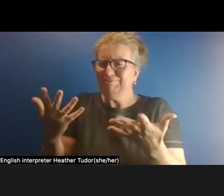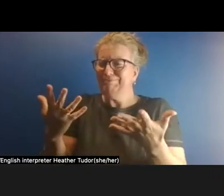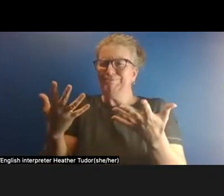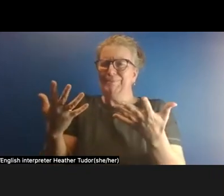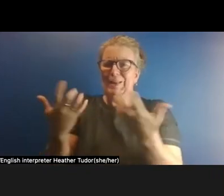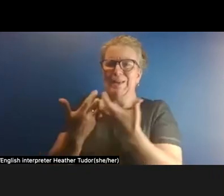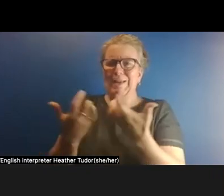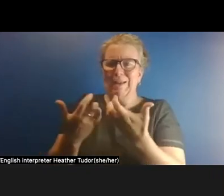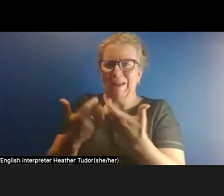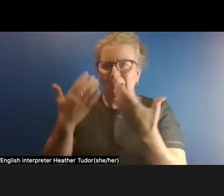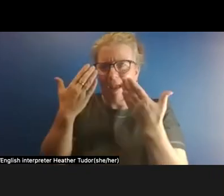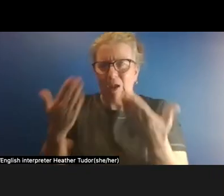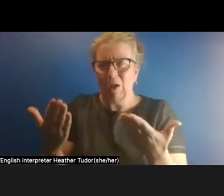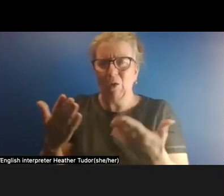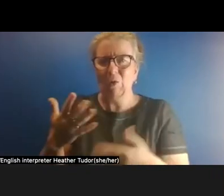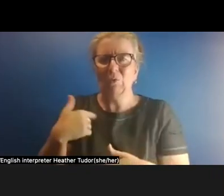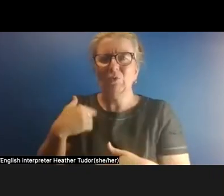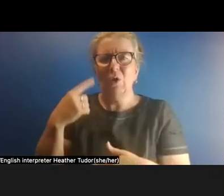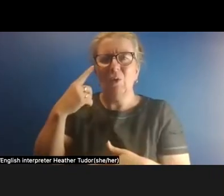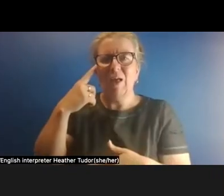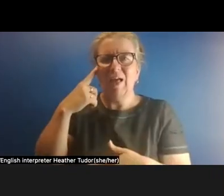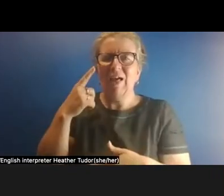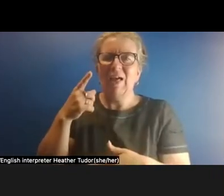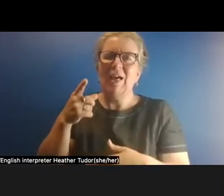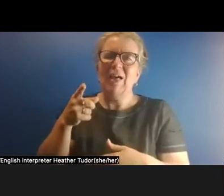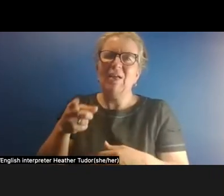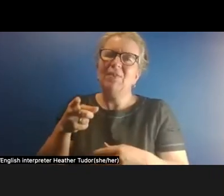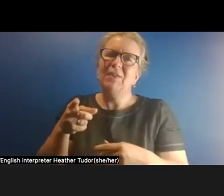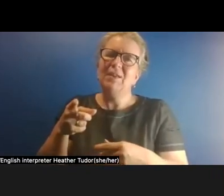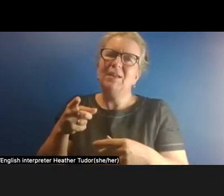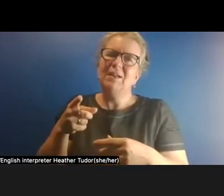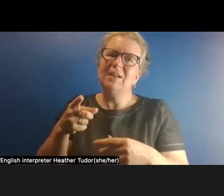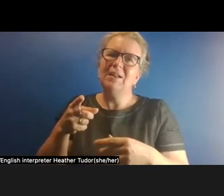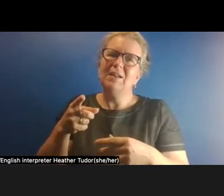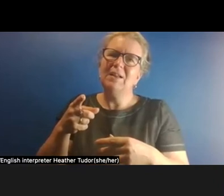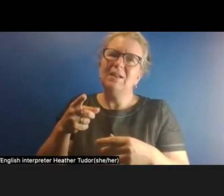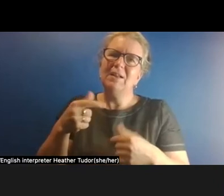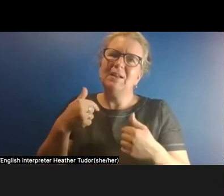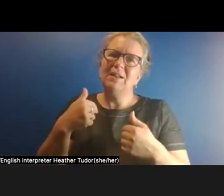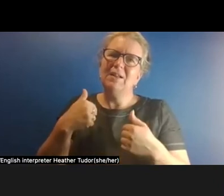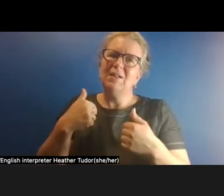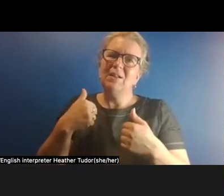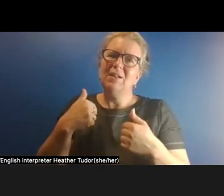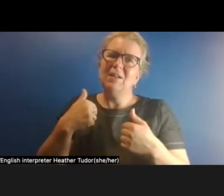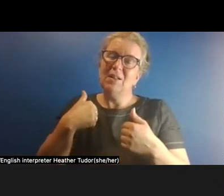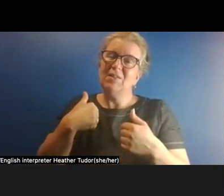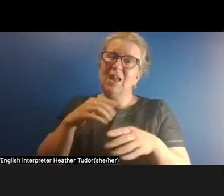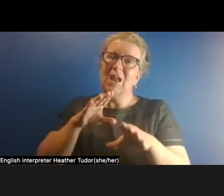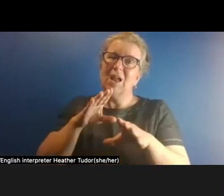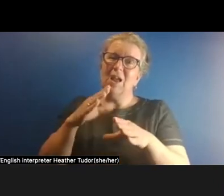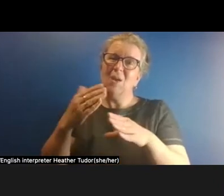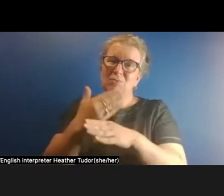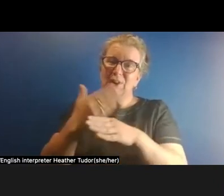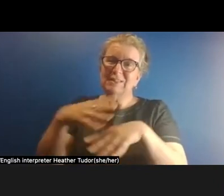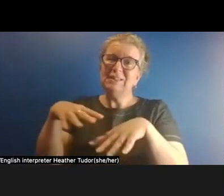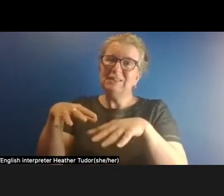the plural practices ideas came in the picture, and that again started with the conversation with Francesca, which is